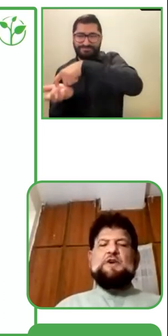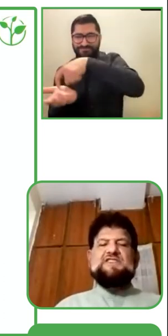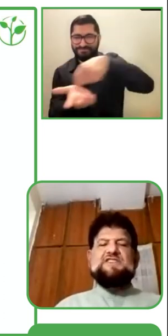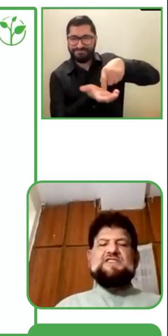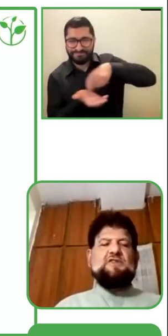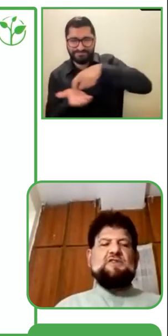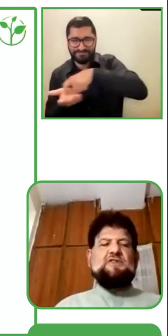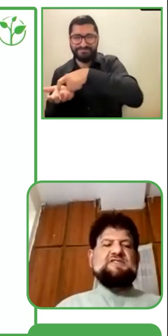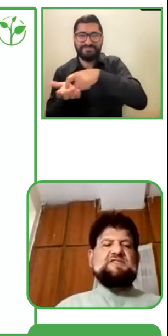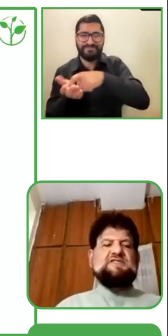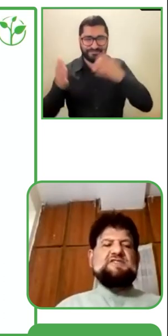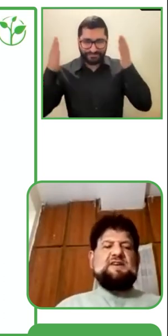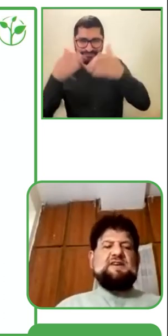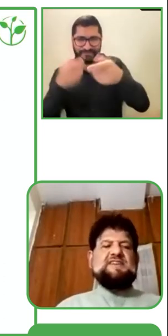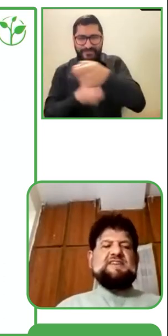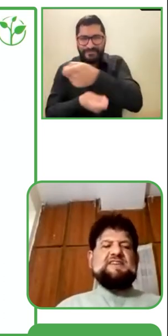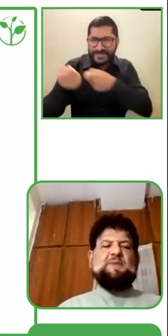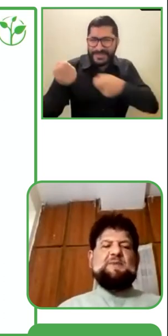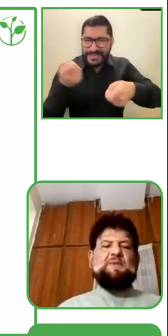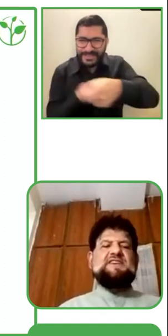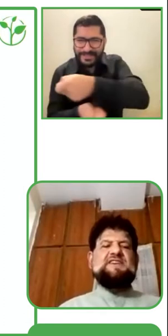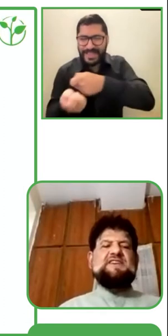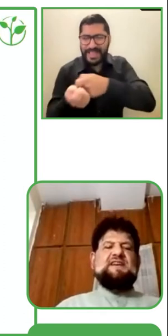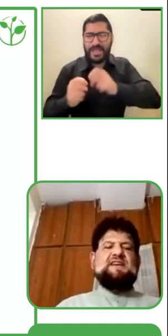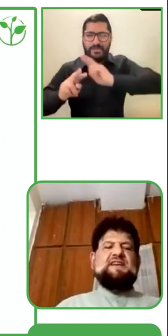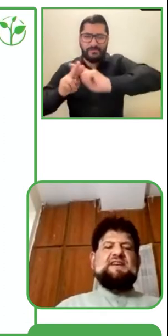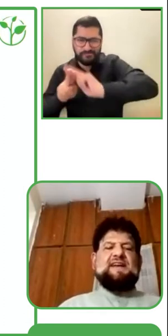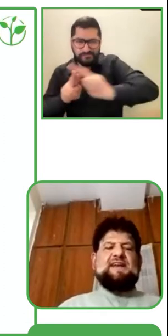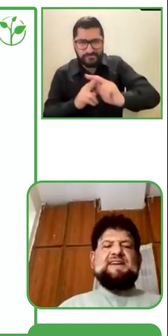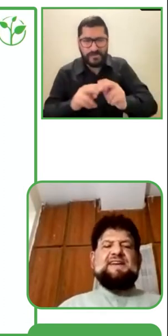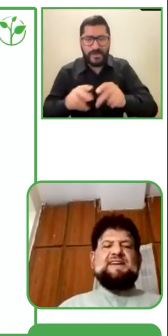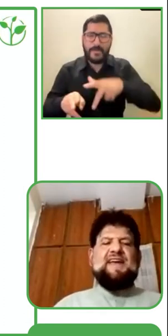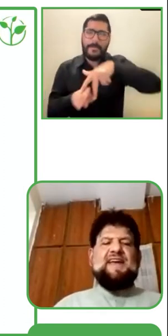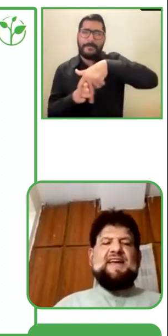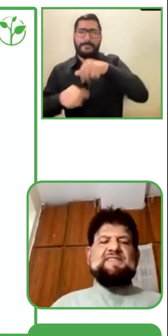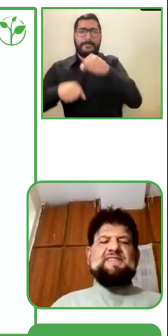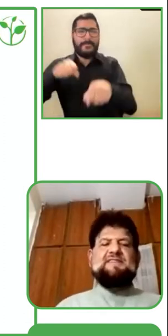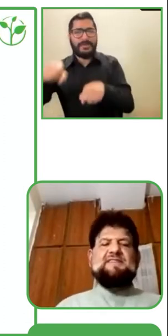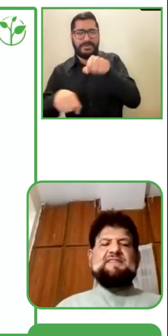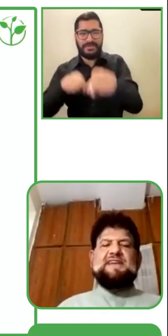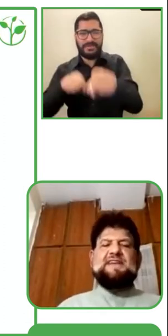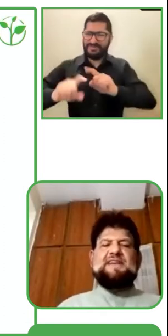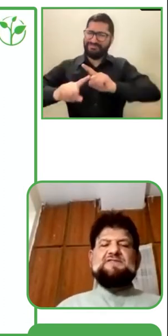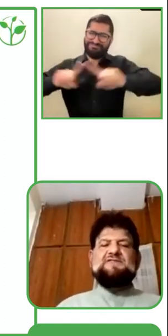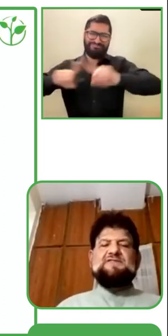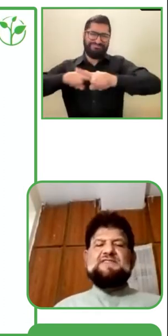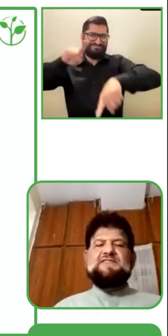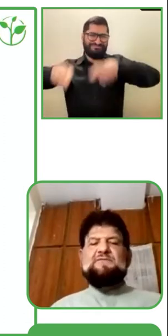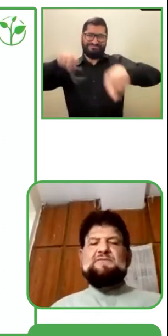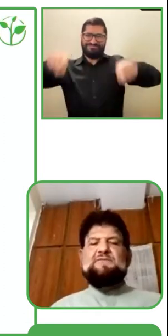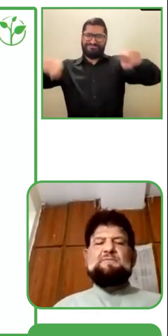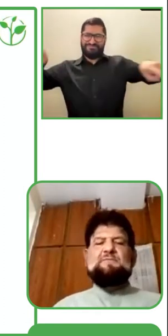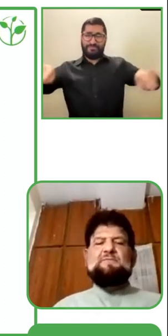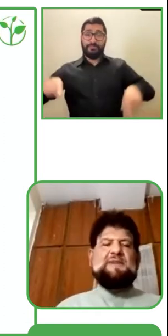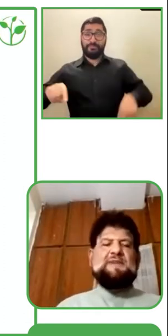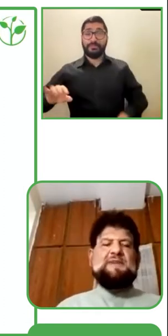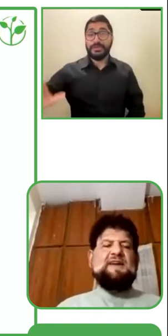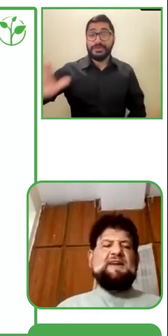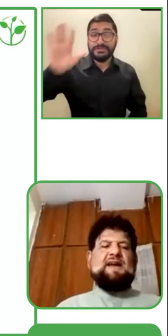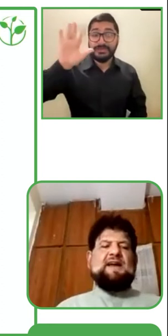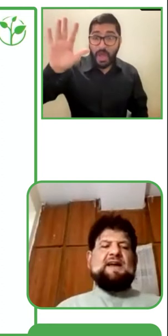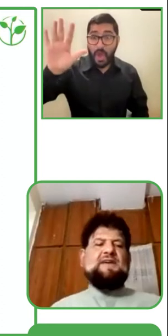with disabilities, which includes first mobility, second health, third basic education, and fourth